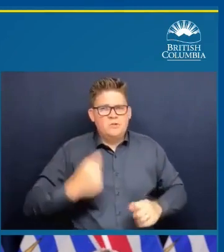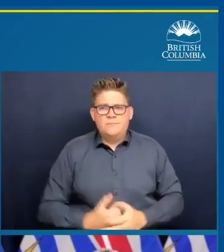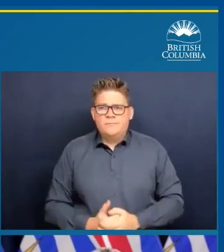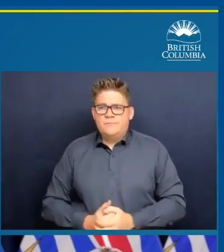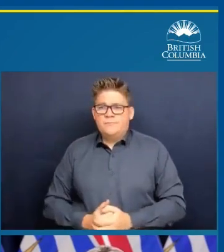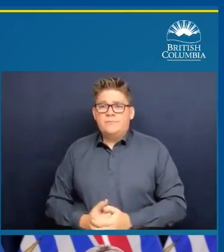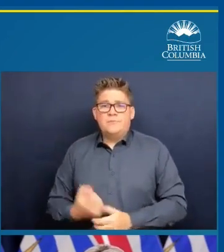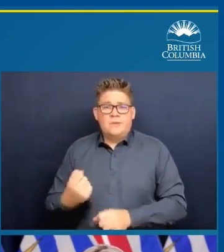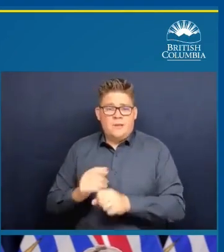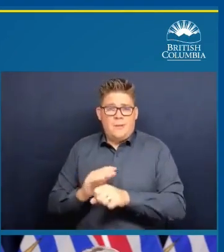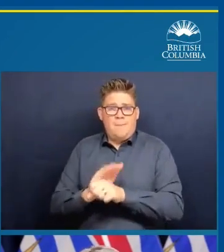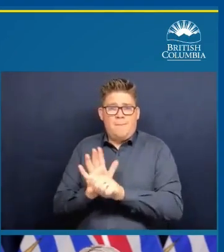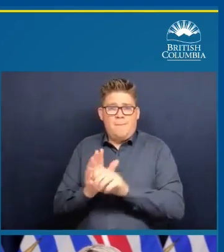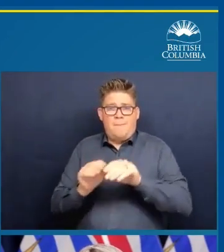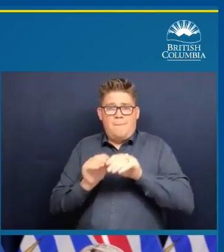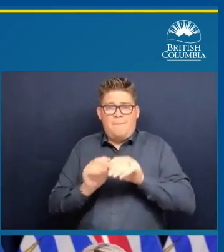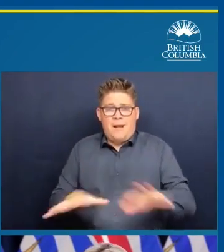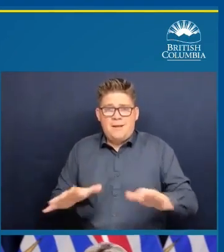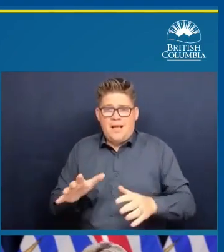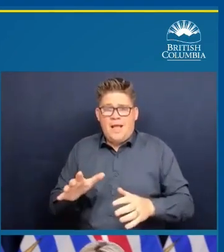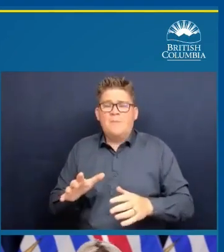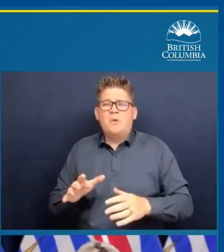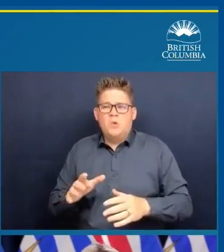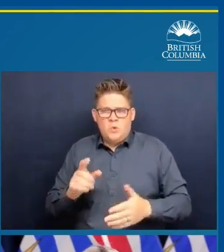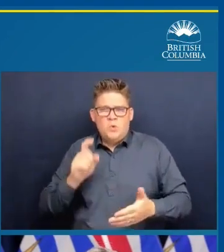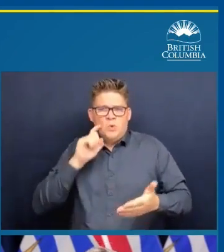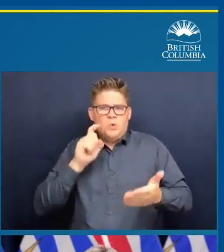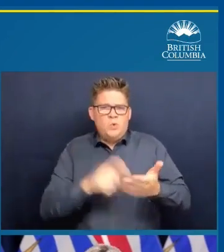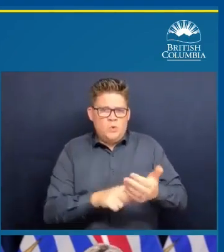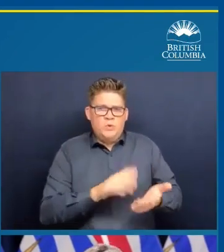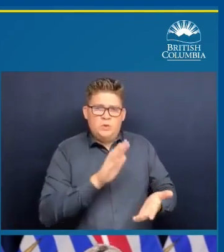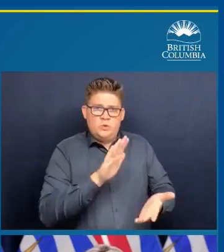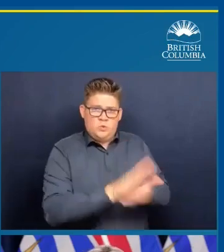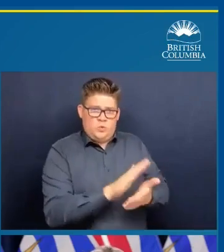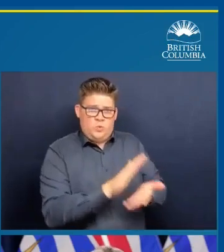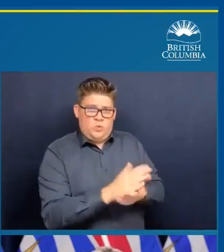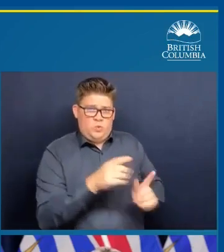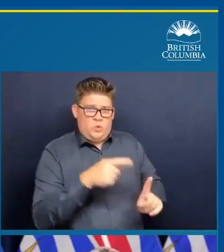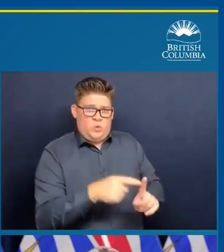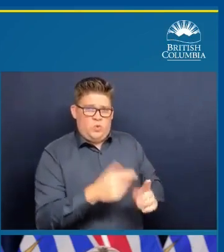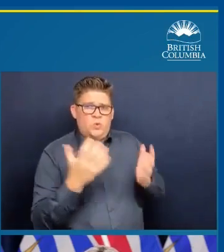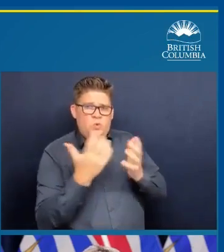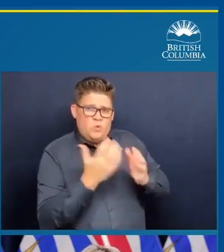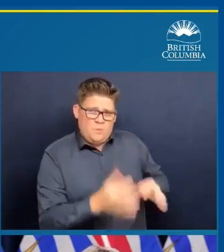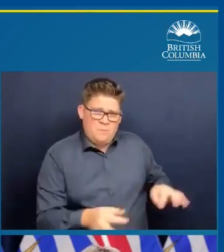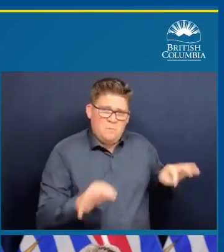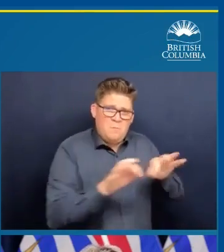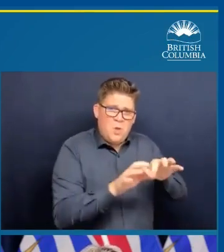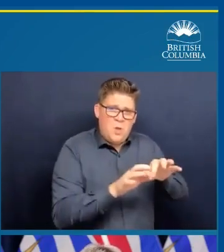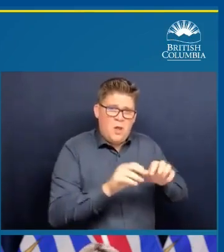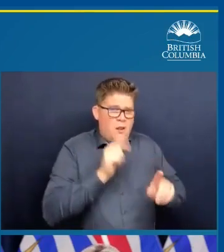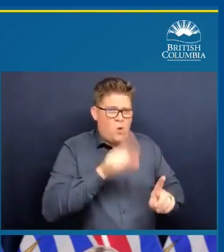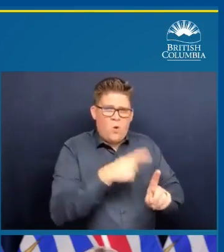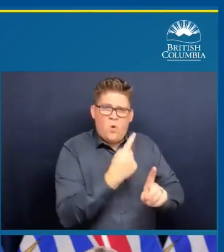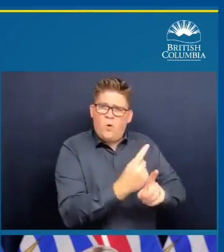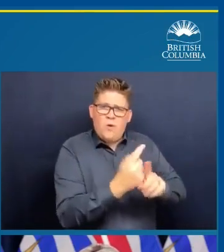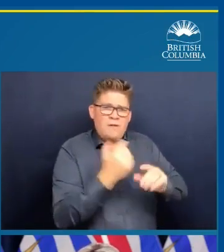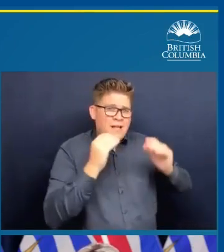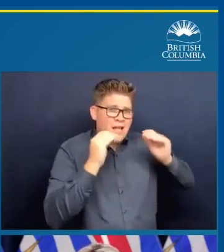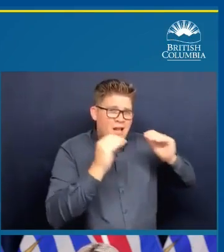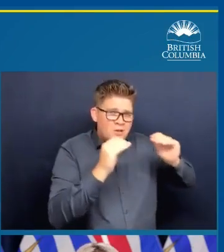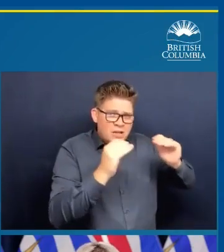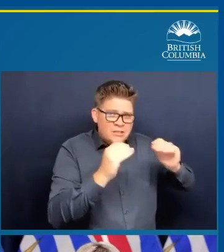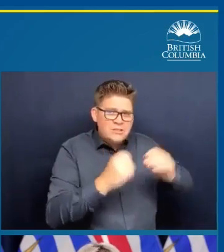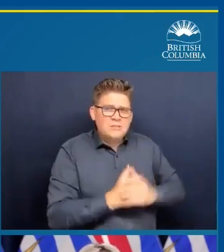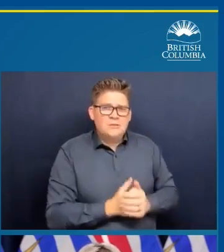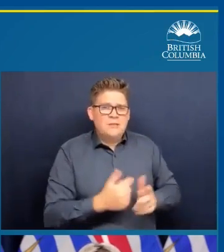families and communities. And it is more than just education in a school setting, as we know. It's the physical, emotional, social